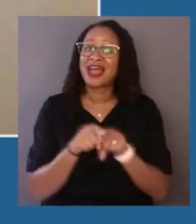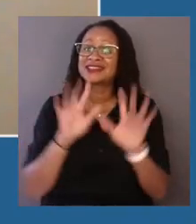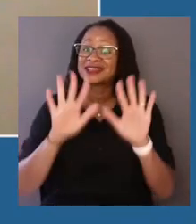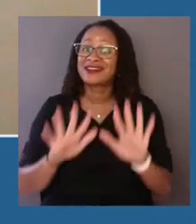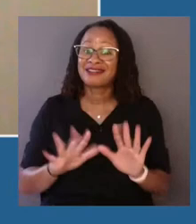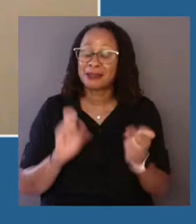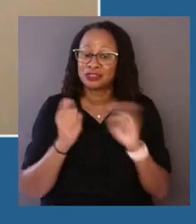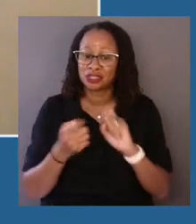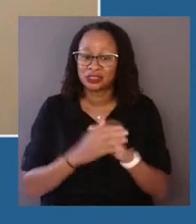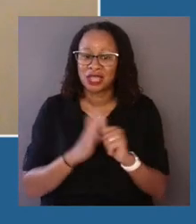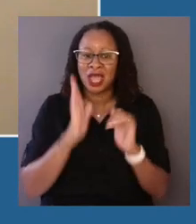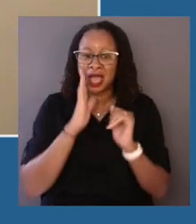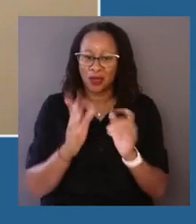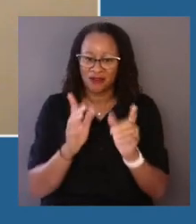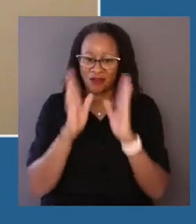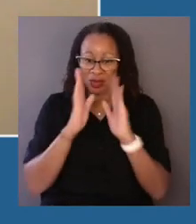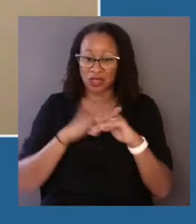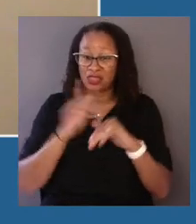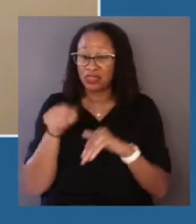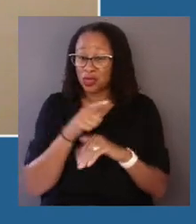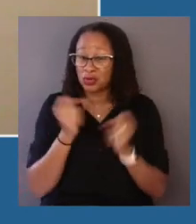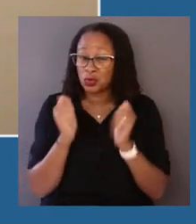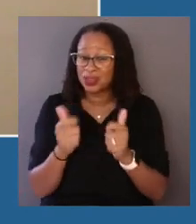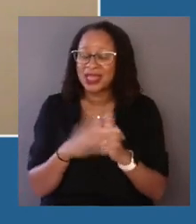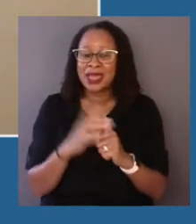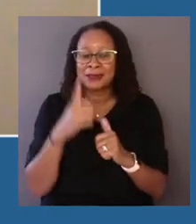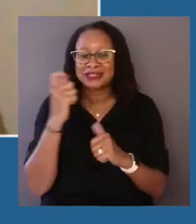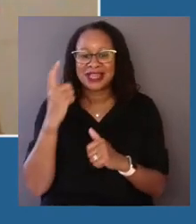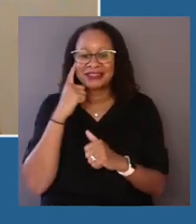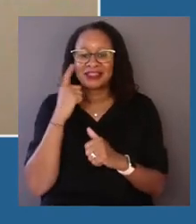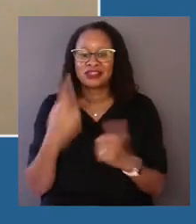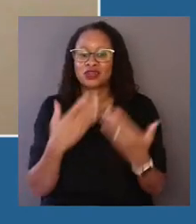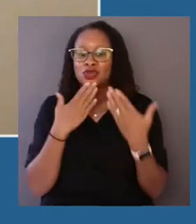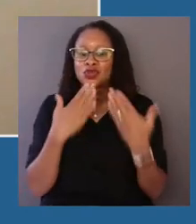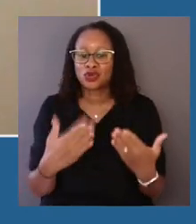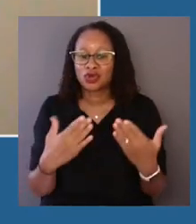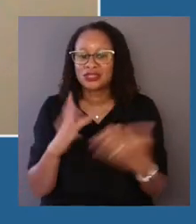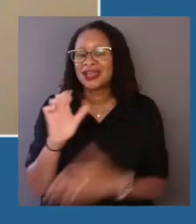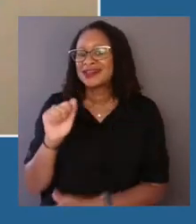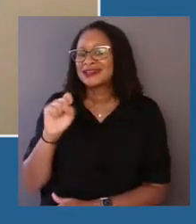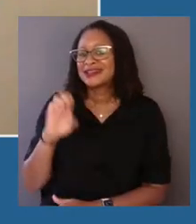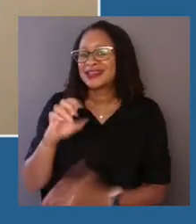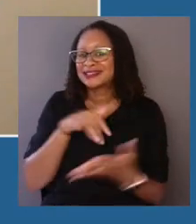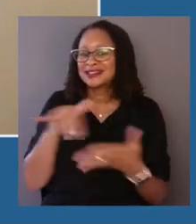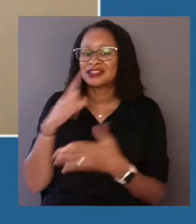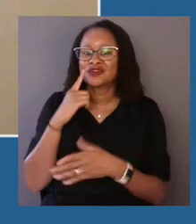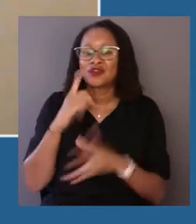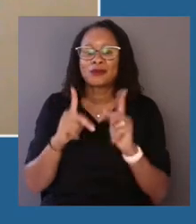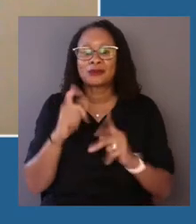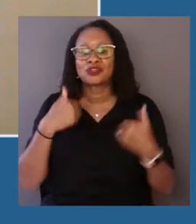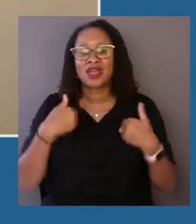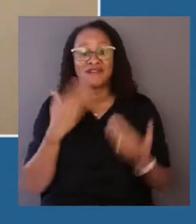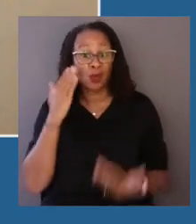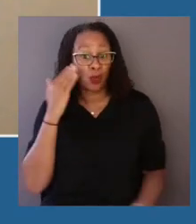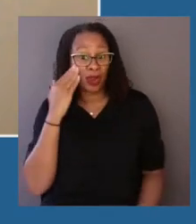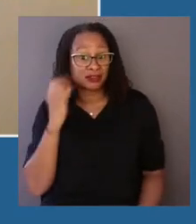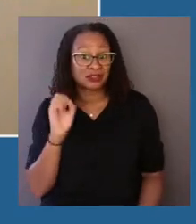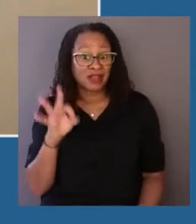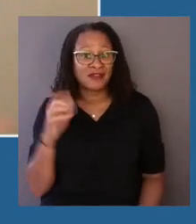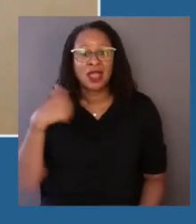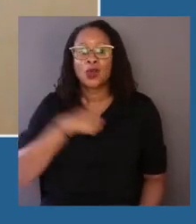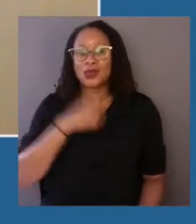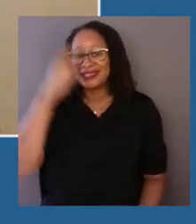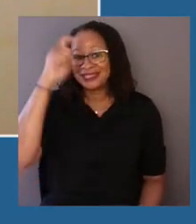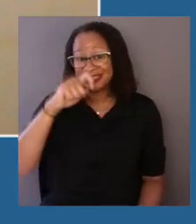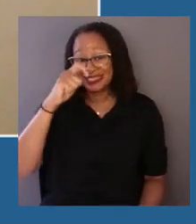those really quickly, because I think that they're good case studies for people to have awareness, because we need similar action in